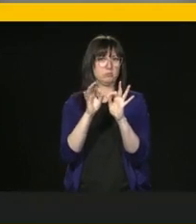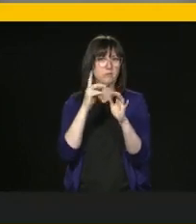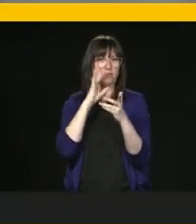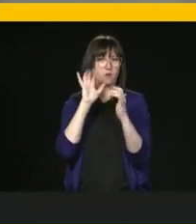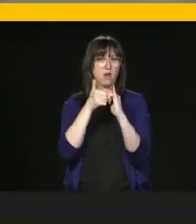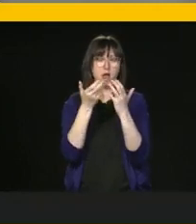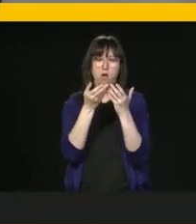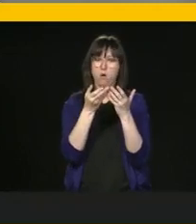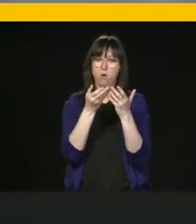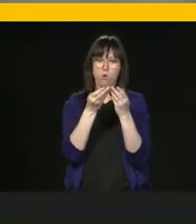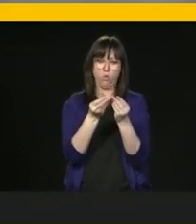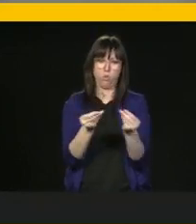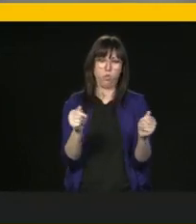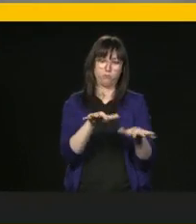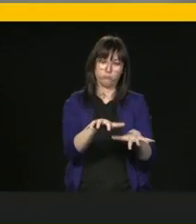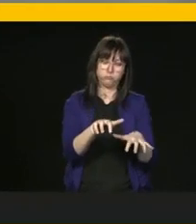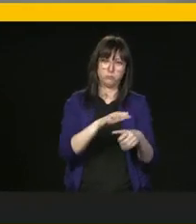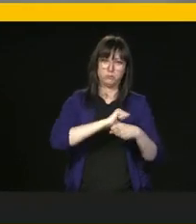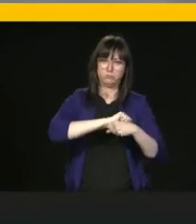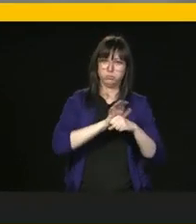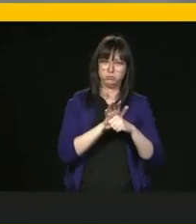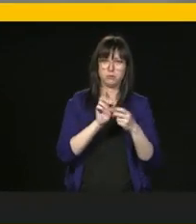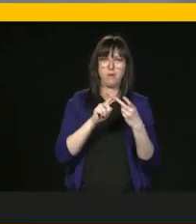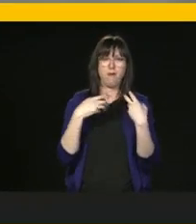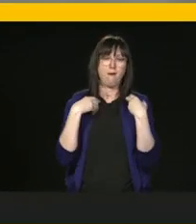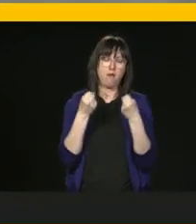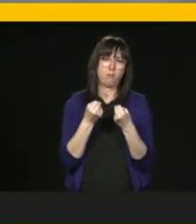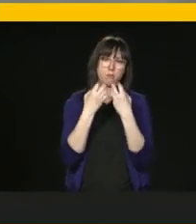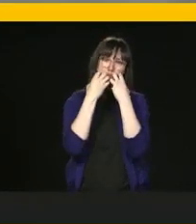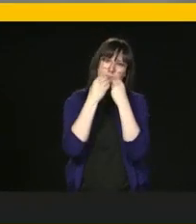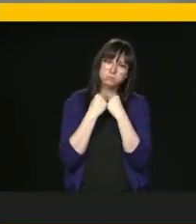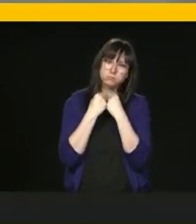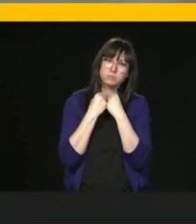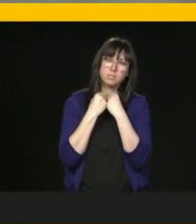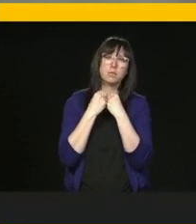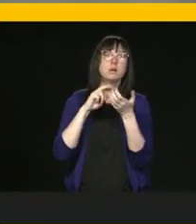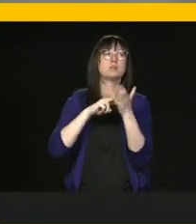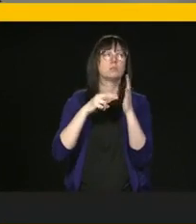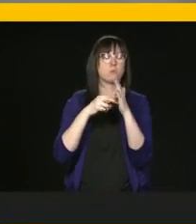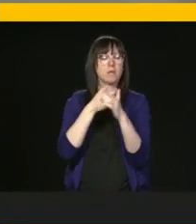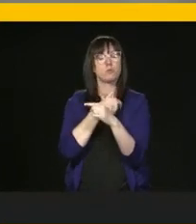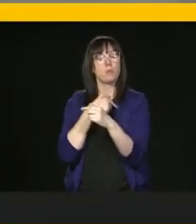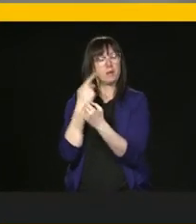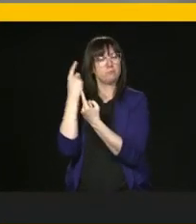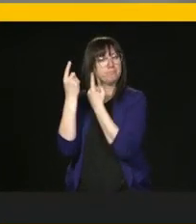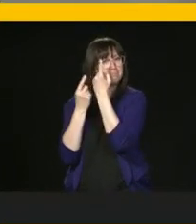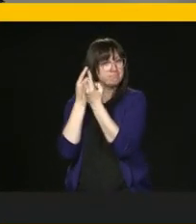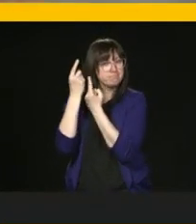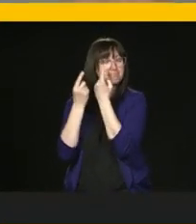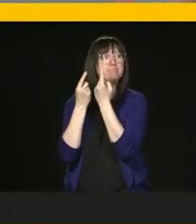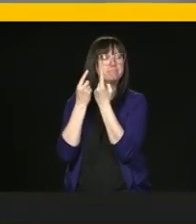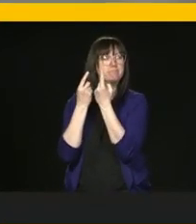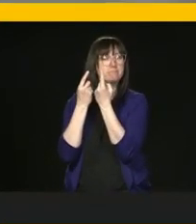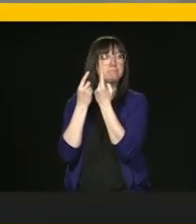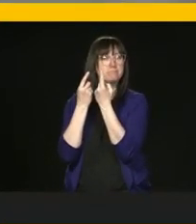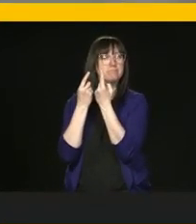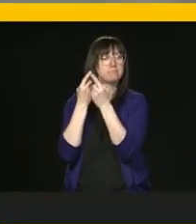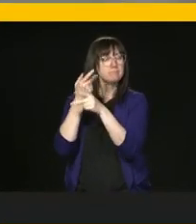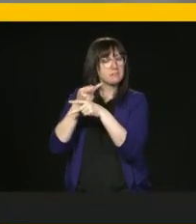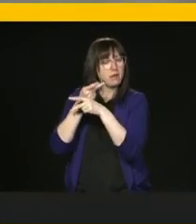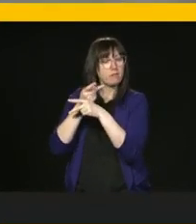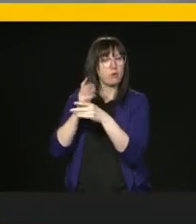health. And so that means we are thinking very carefully about our